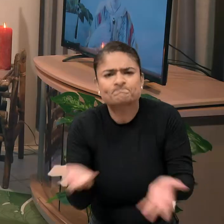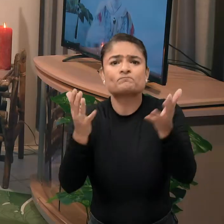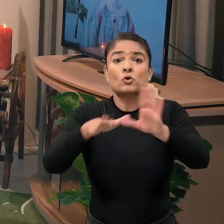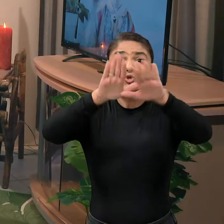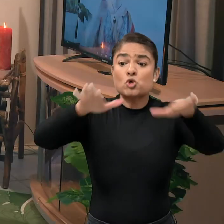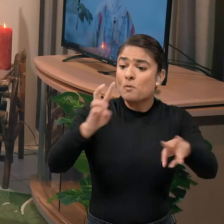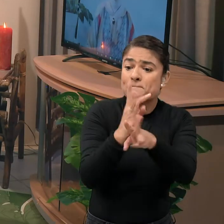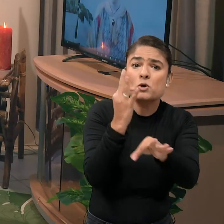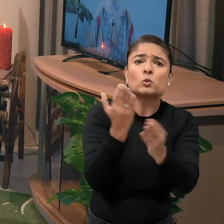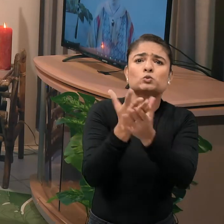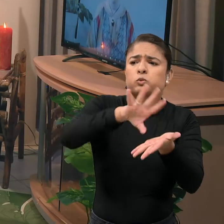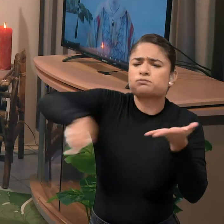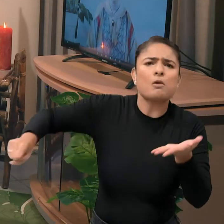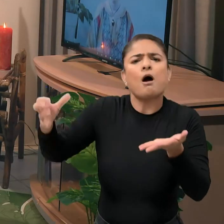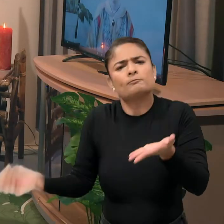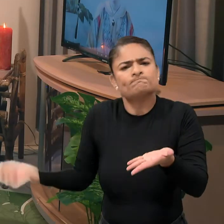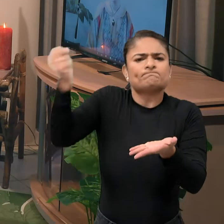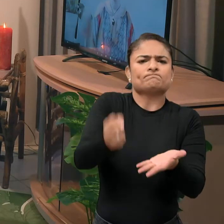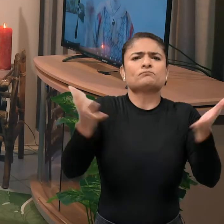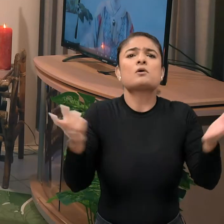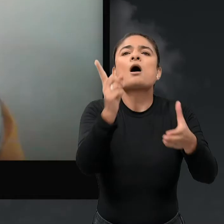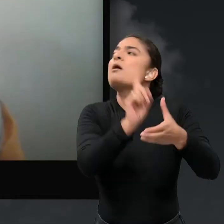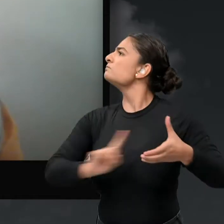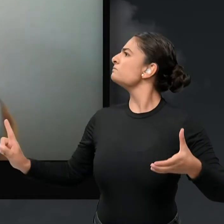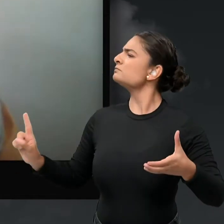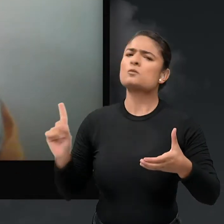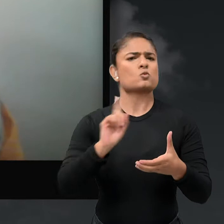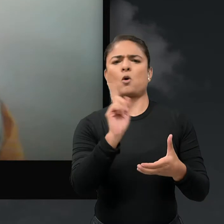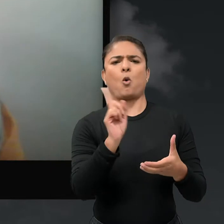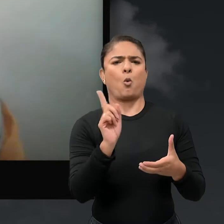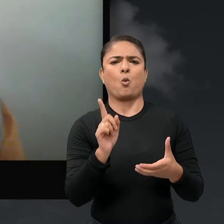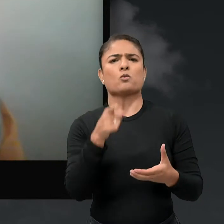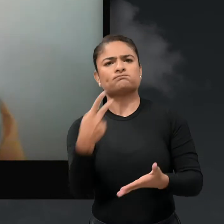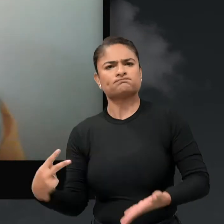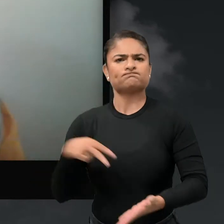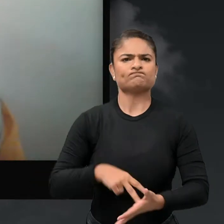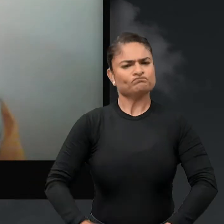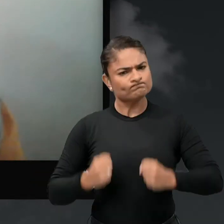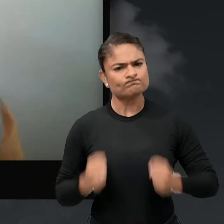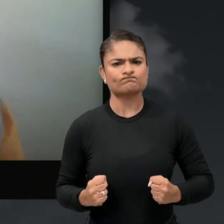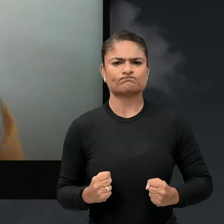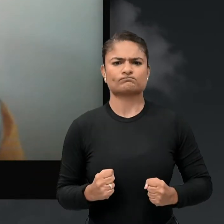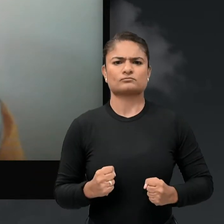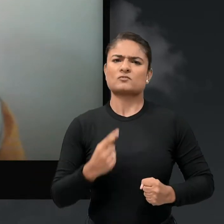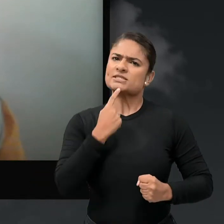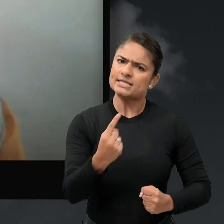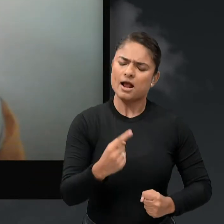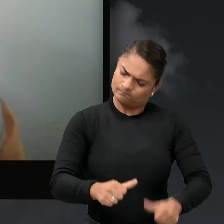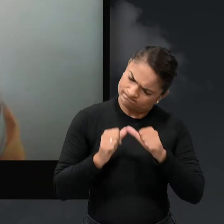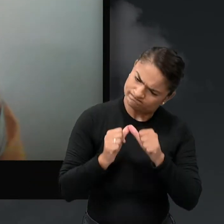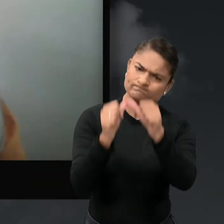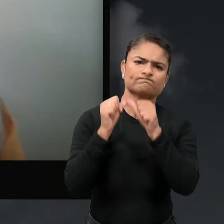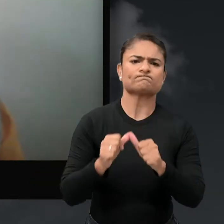to school, don't just walk away. Stay to your ground and say it.